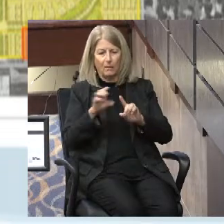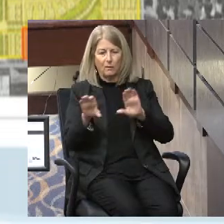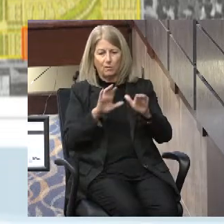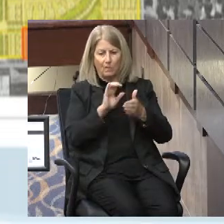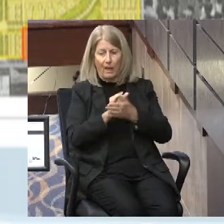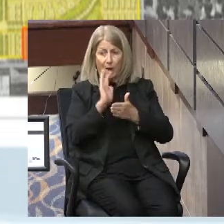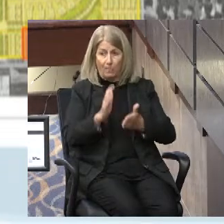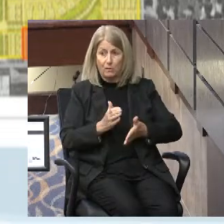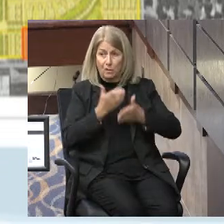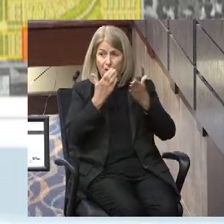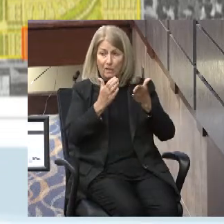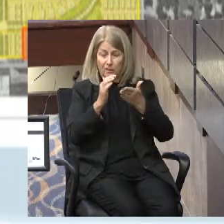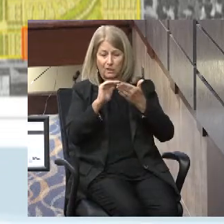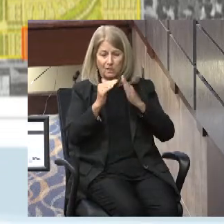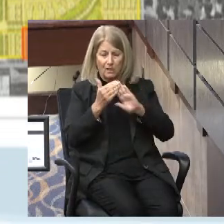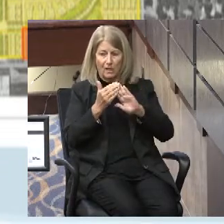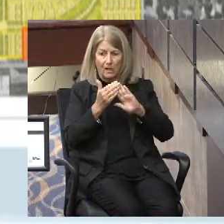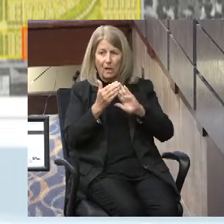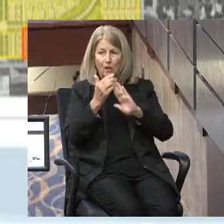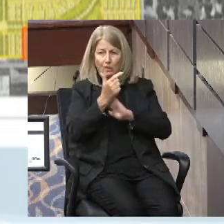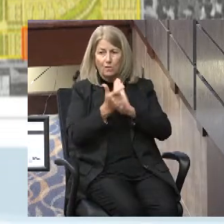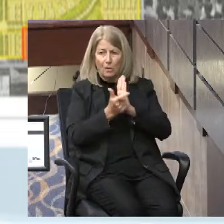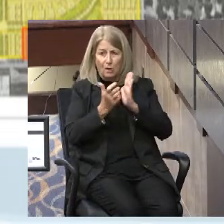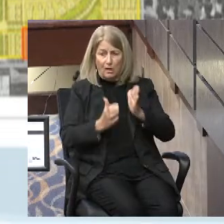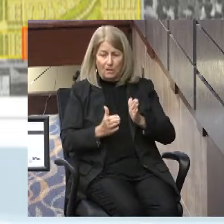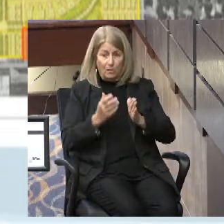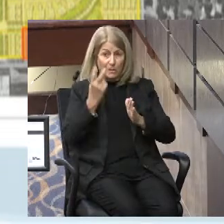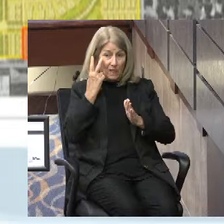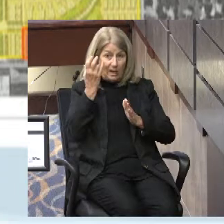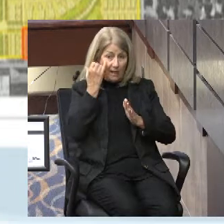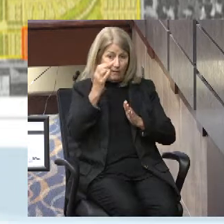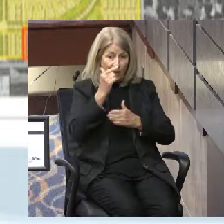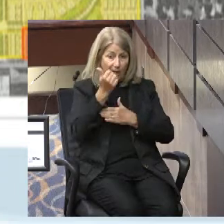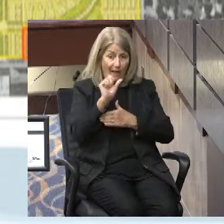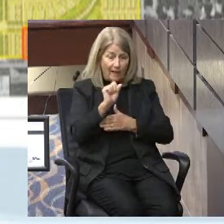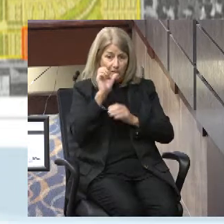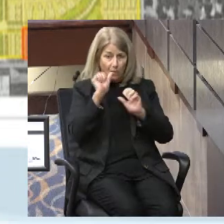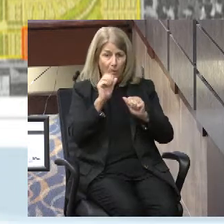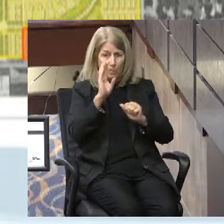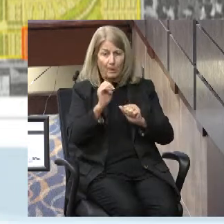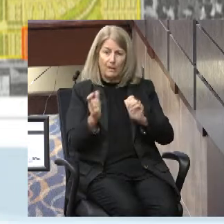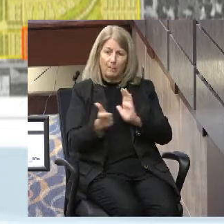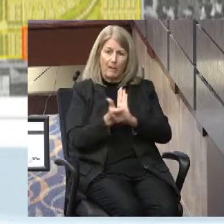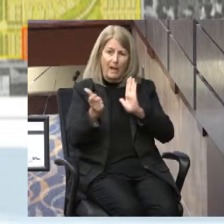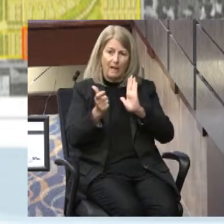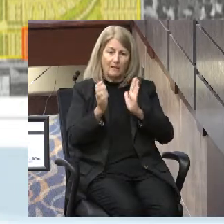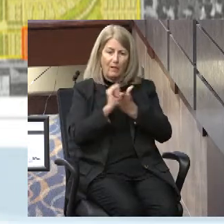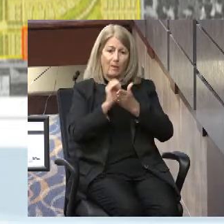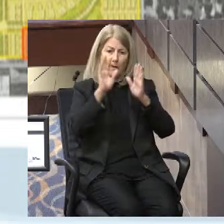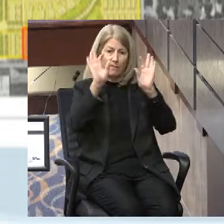see if gas could be banned. And if so, this would be a fantastic step